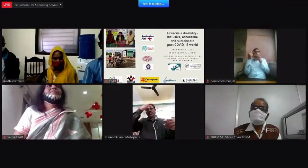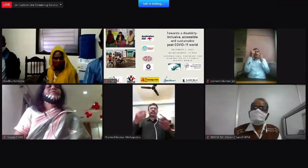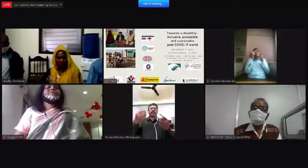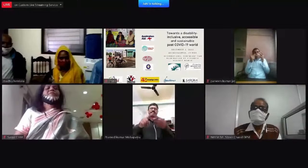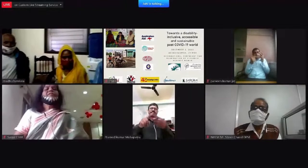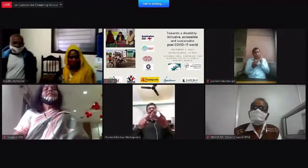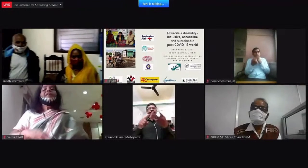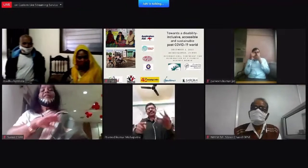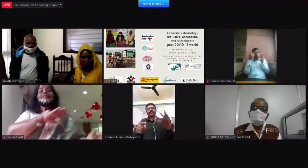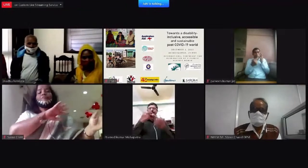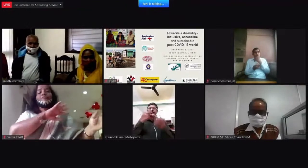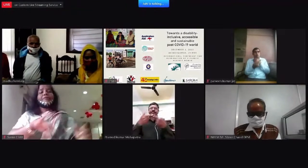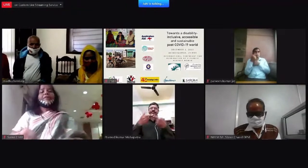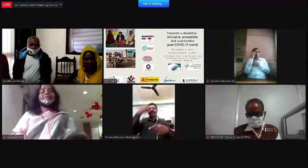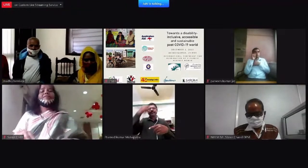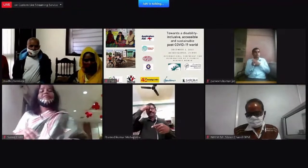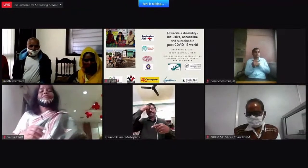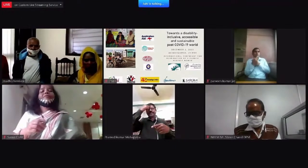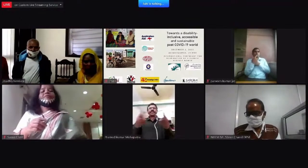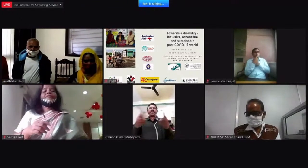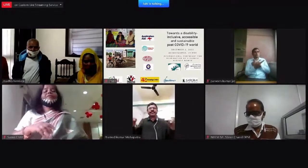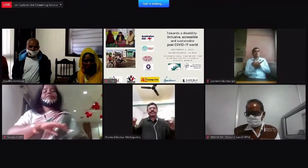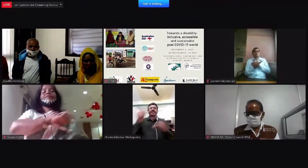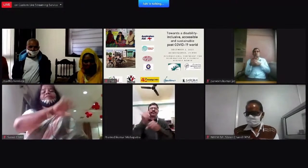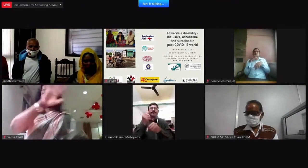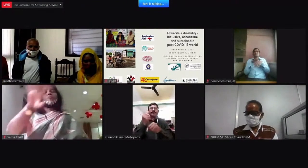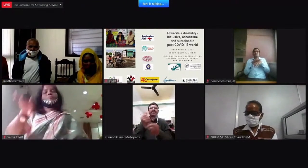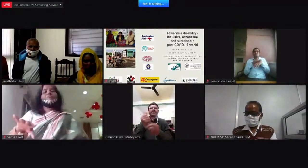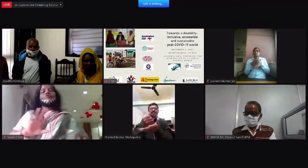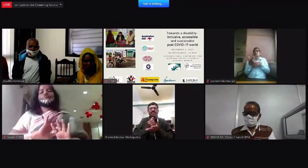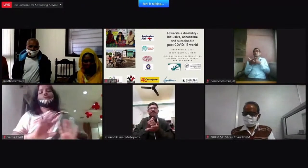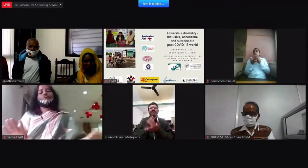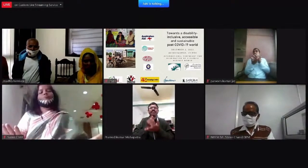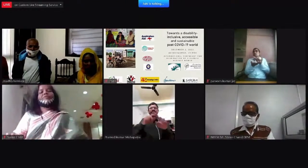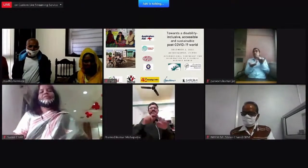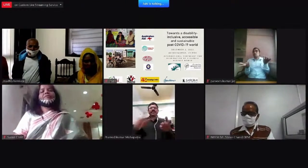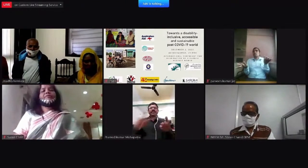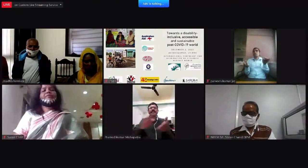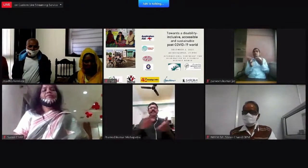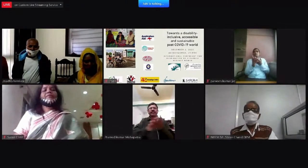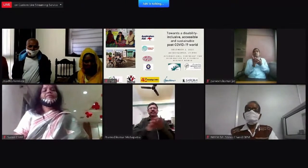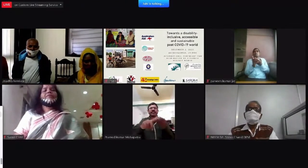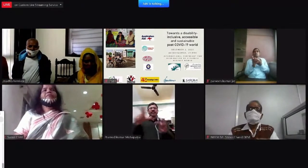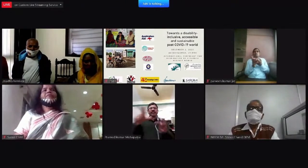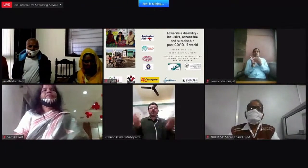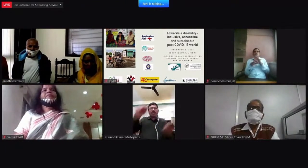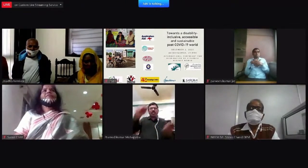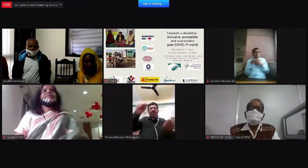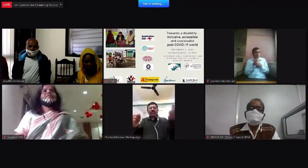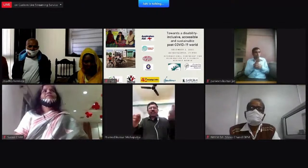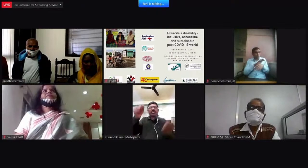So we've seen that there have been two, three things that have been highlighted, and assistance with regard to